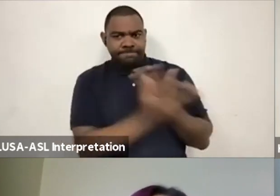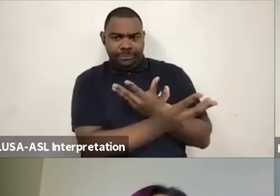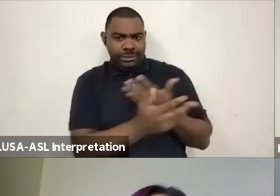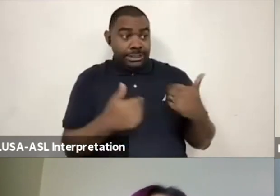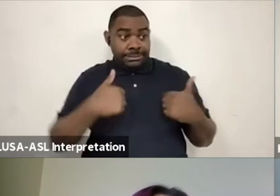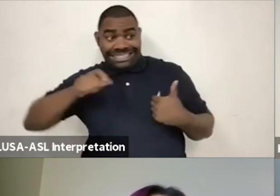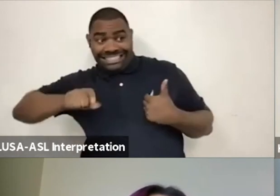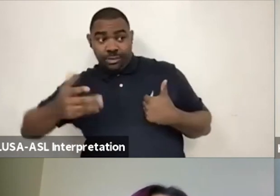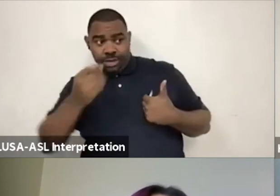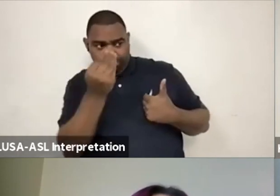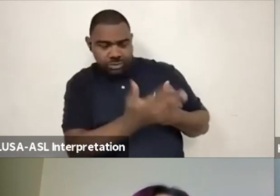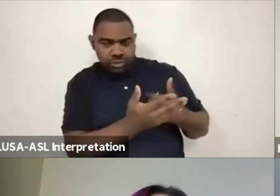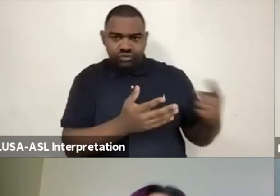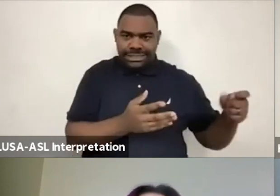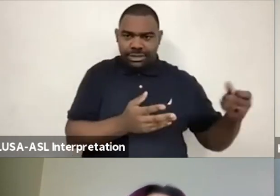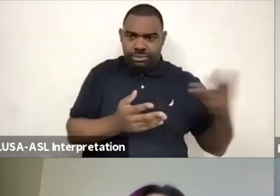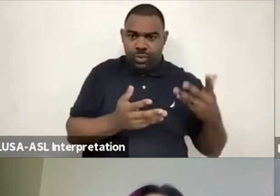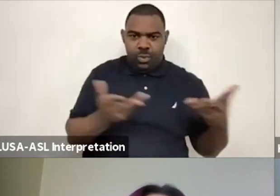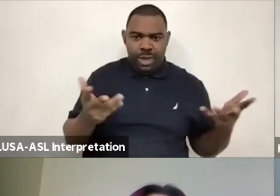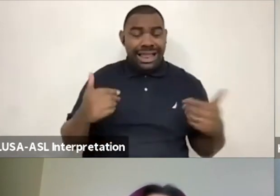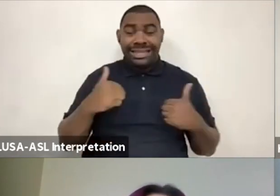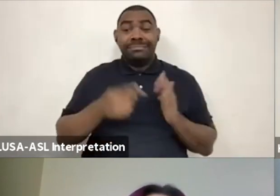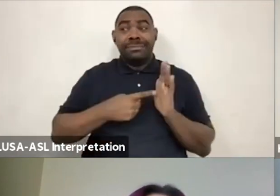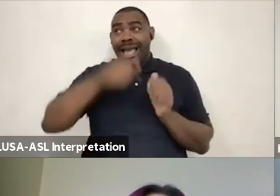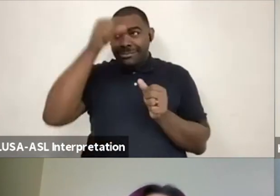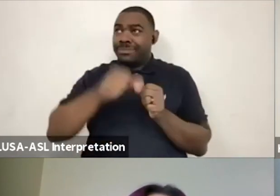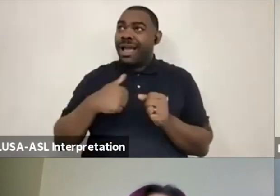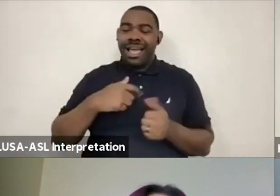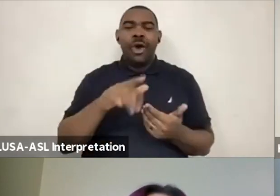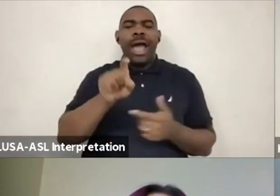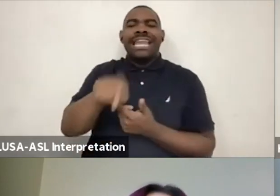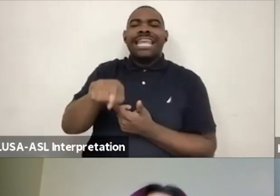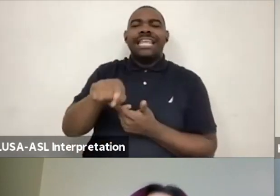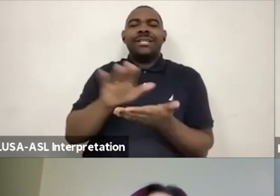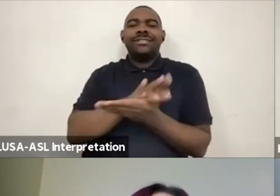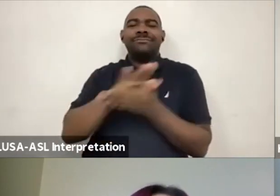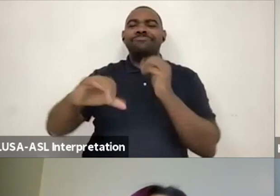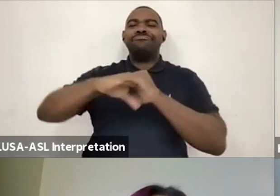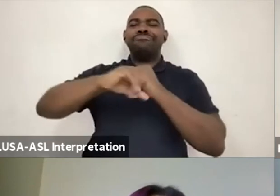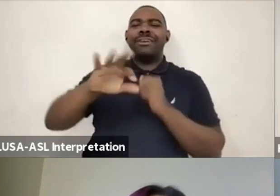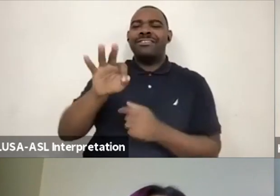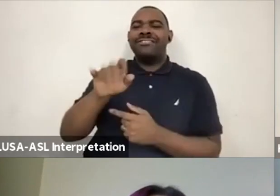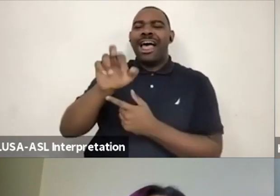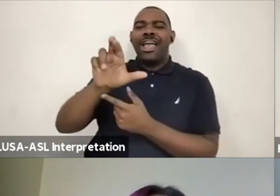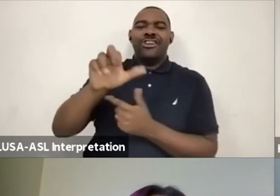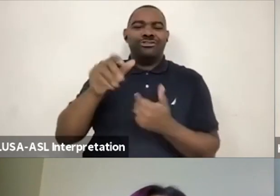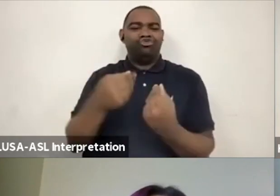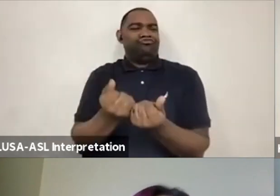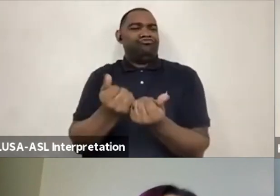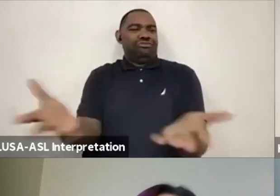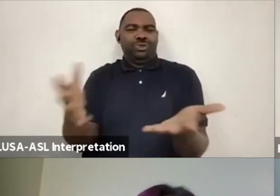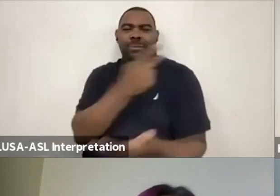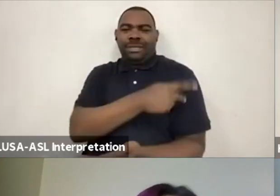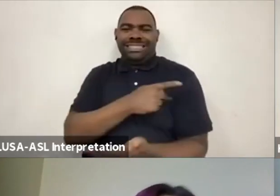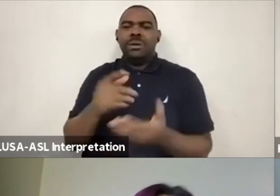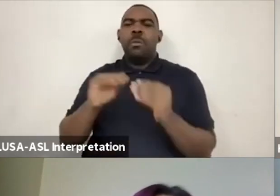I remember telling Anna, like, I need a flyer to give to the patients that has more than just some information on it